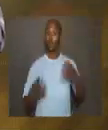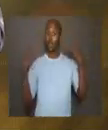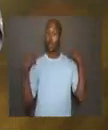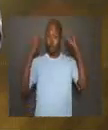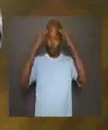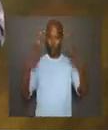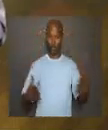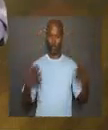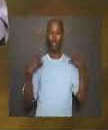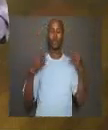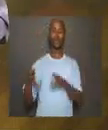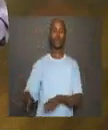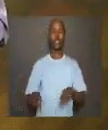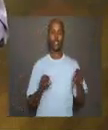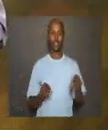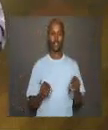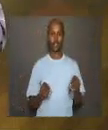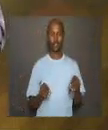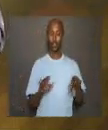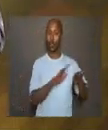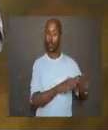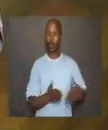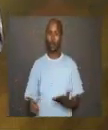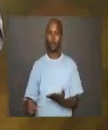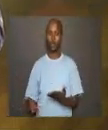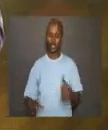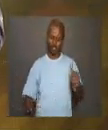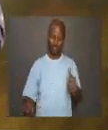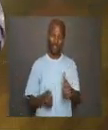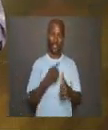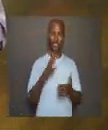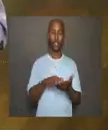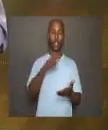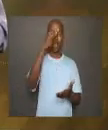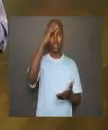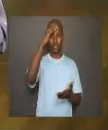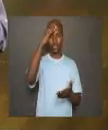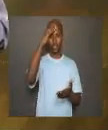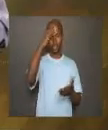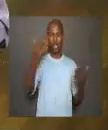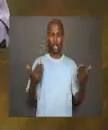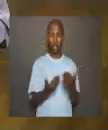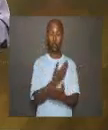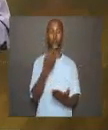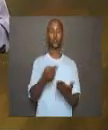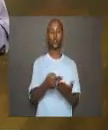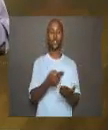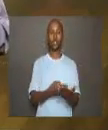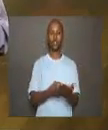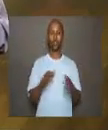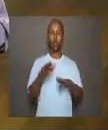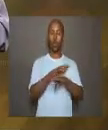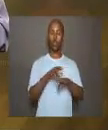Hello, teacher. Hello, students. Welcome to our first lesson in a new unit